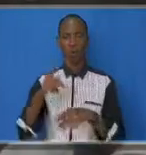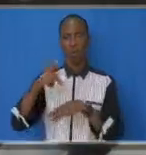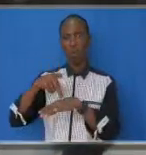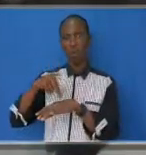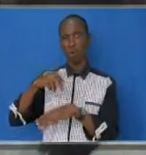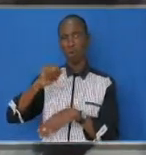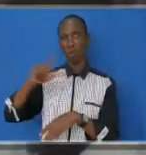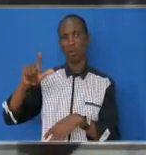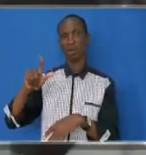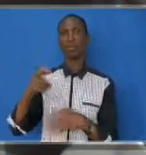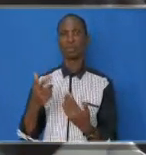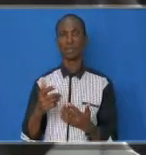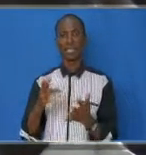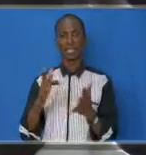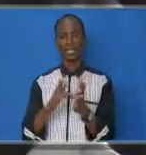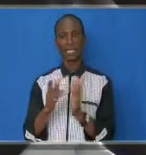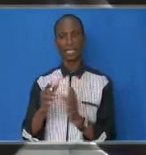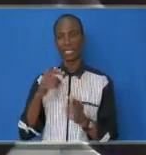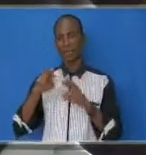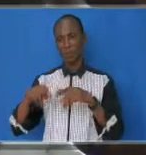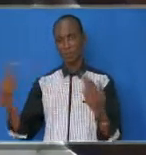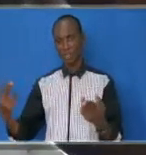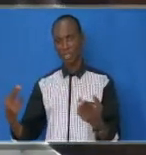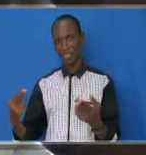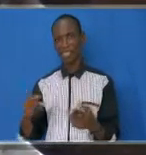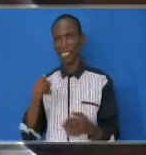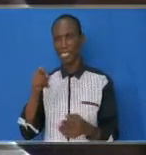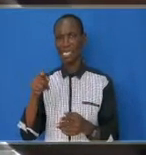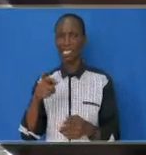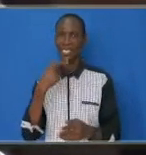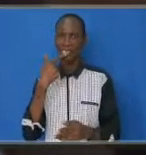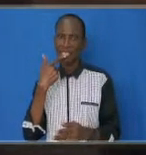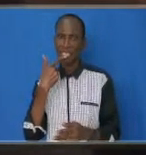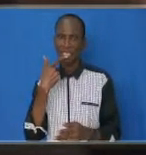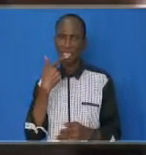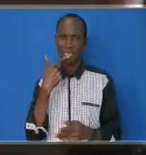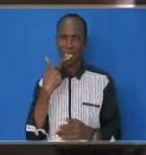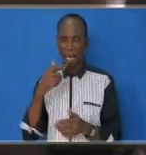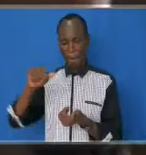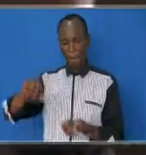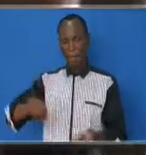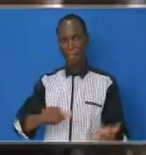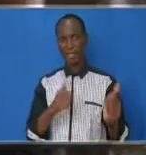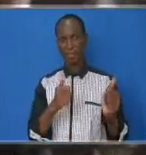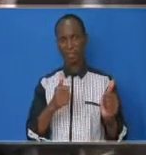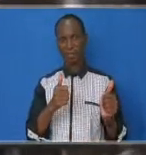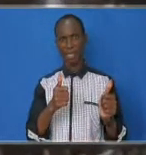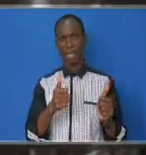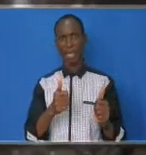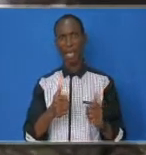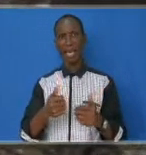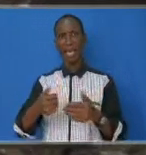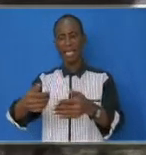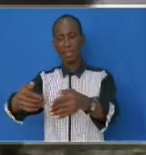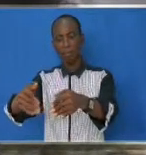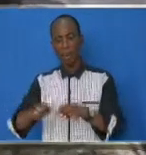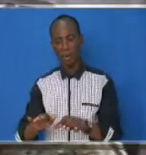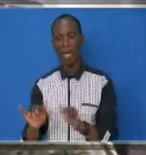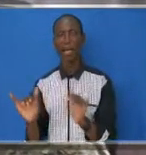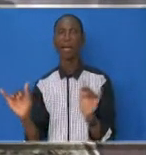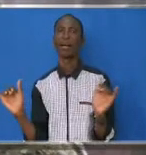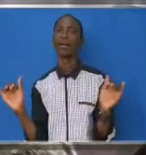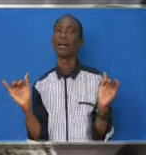ase ɛhyɛ Nyankopɔn tenene ase afei yɛbɛhu wɔ Timoti nwoma a ɛtɔ so mmienu eti mmienu nkyɛmu du no